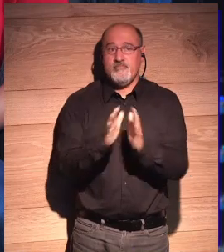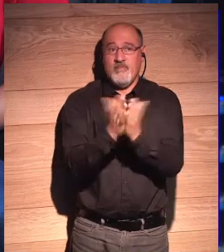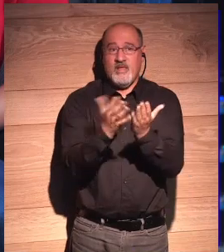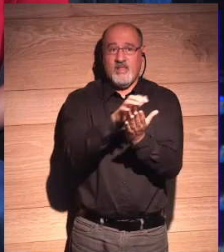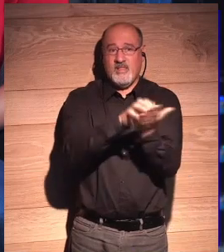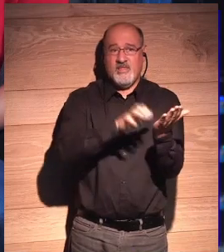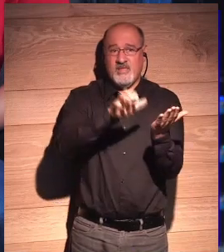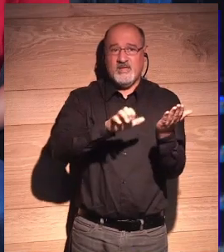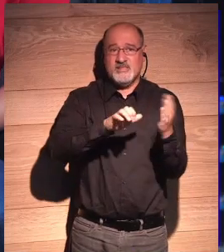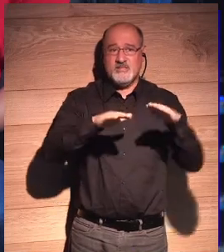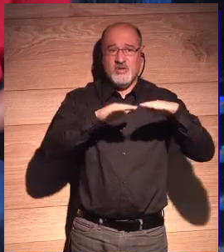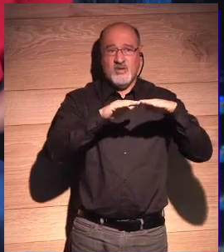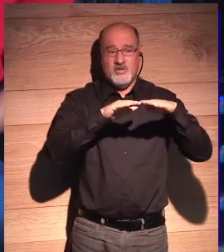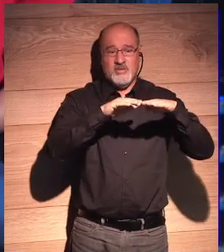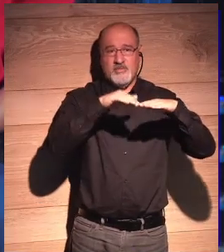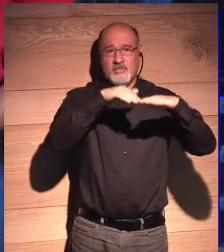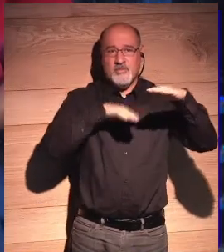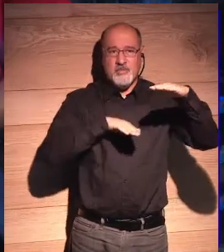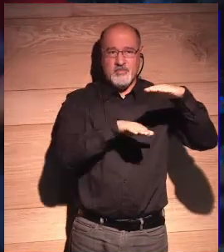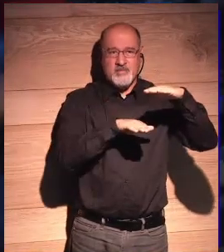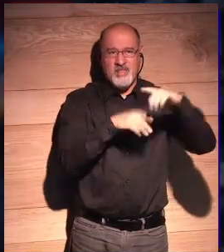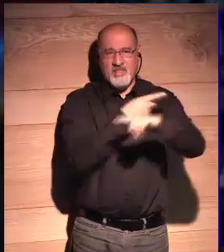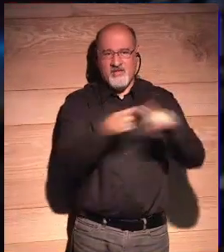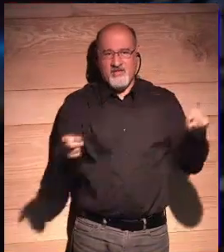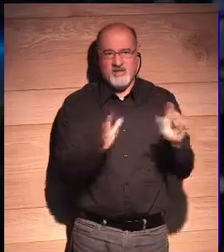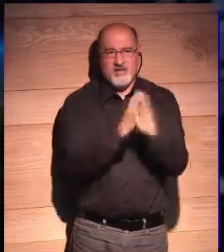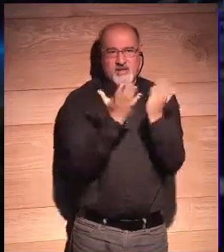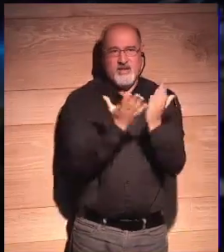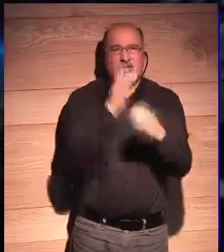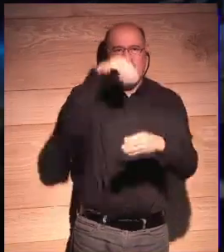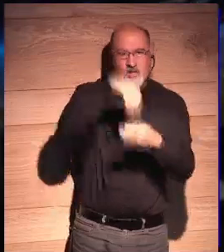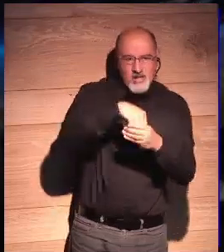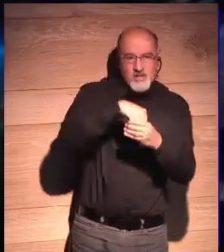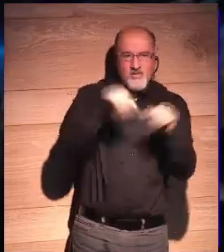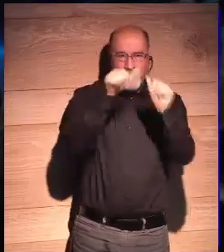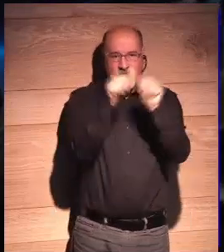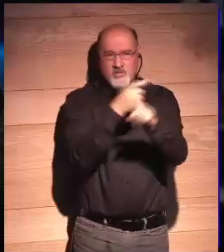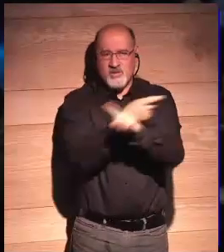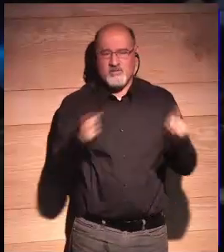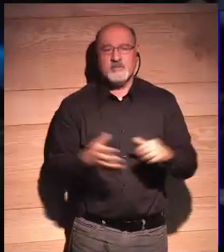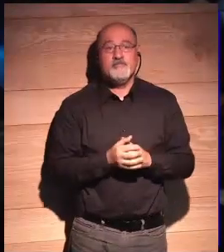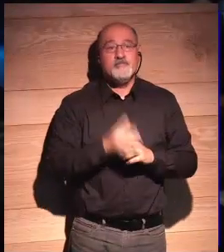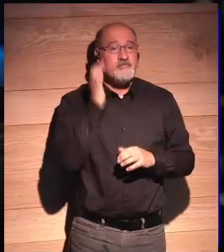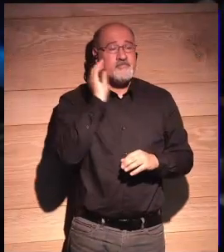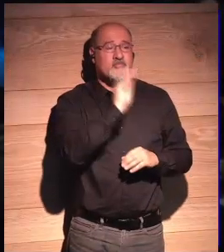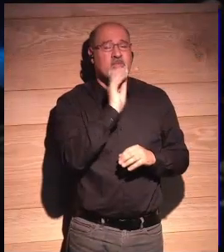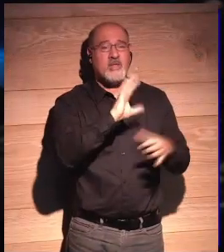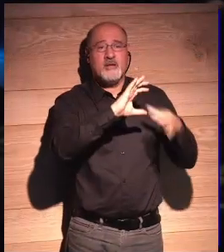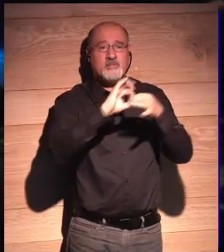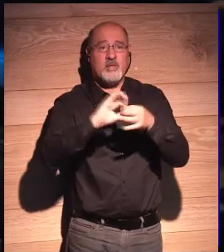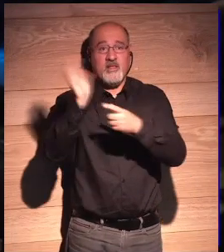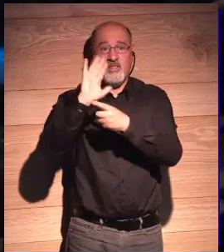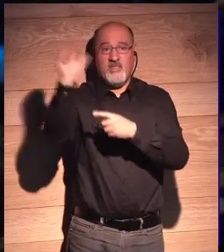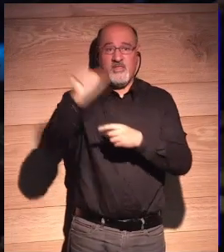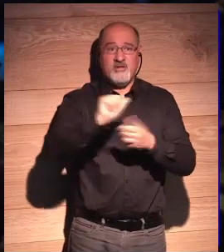much darker. Yo creo que además, Nacho, si sabes leer entre sus cómics. Also, Nacho, if you know how to read between the lines in his comics, you